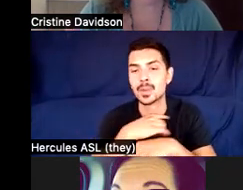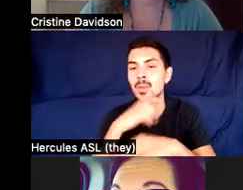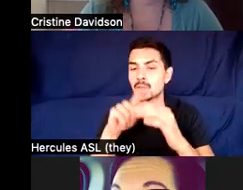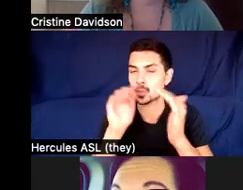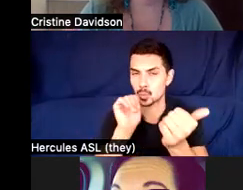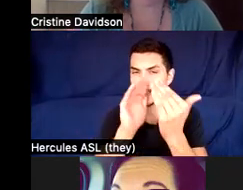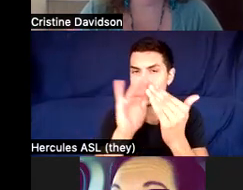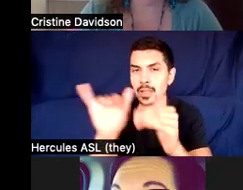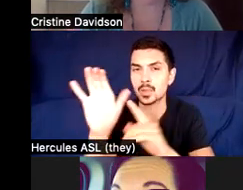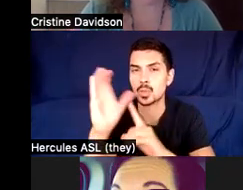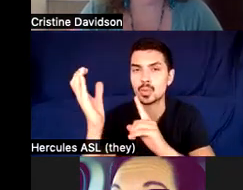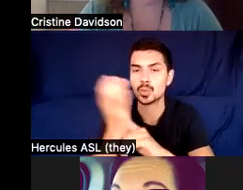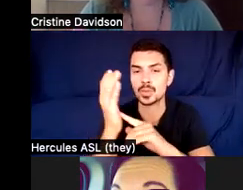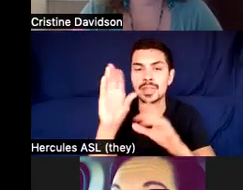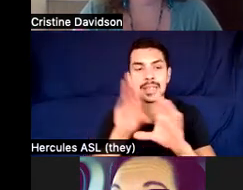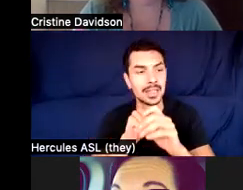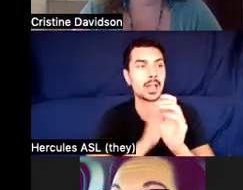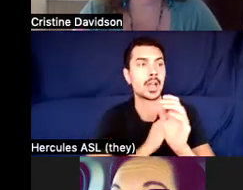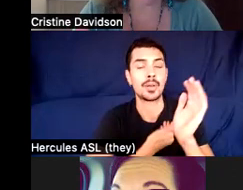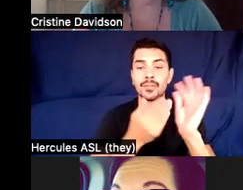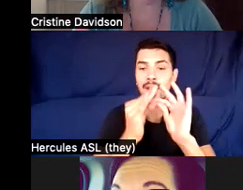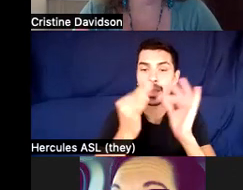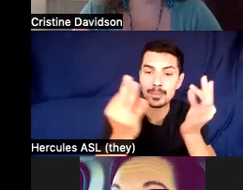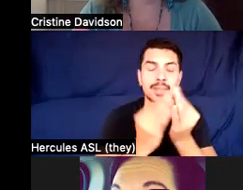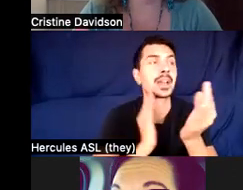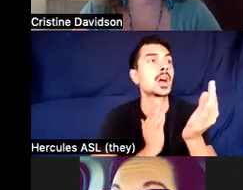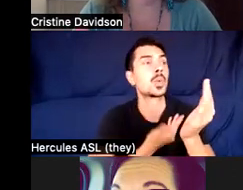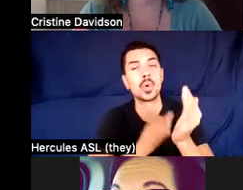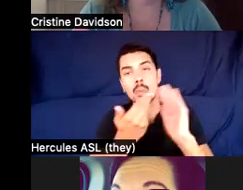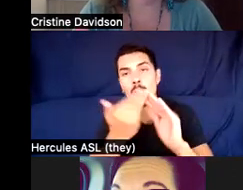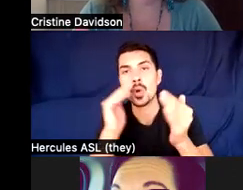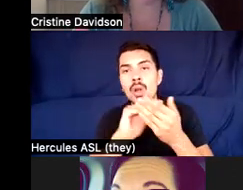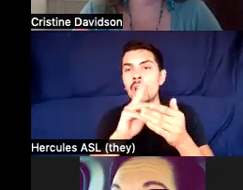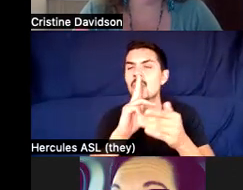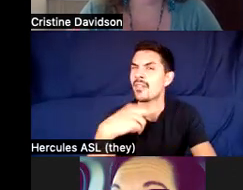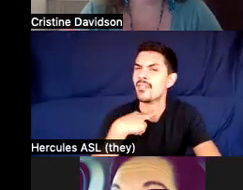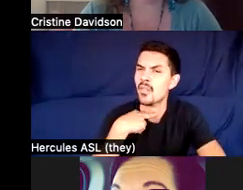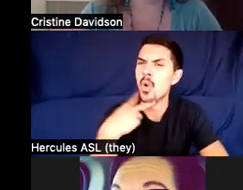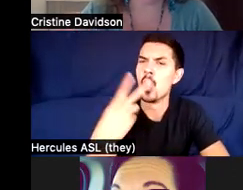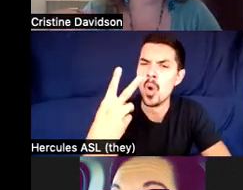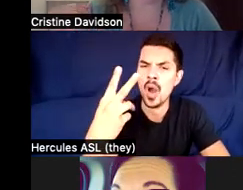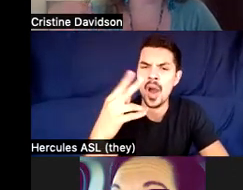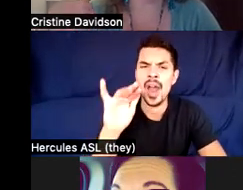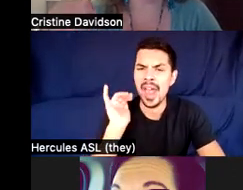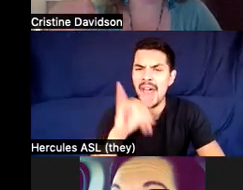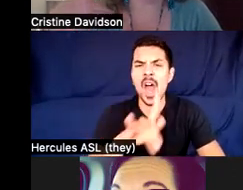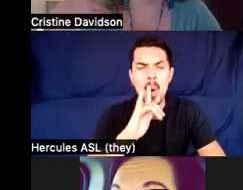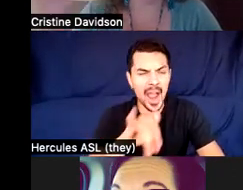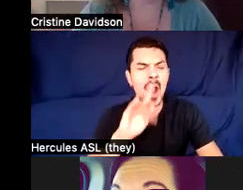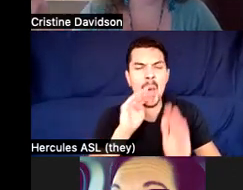culture within our own families and within our communities, being really vocal about it, that's going to model what it is